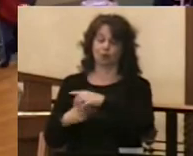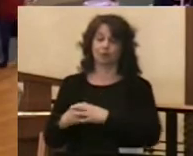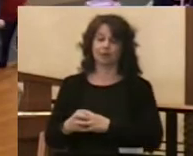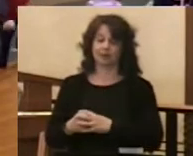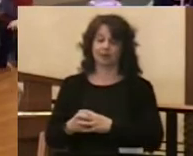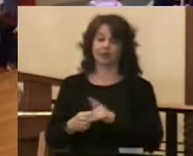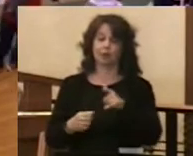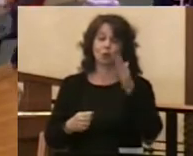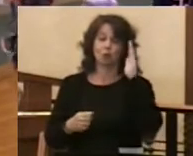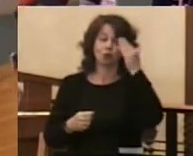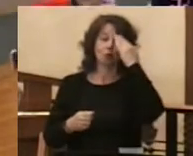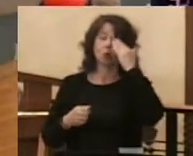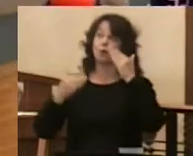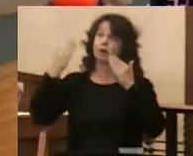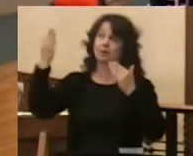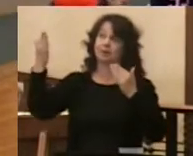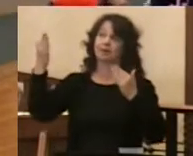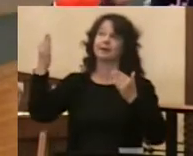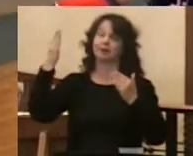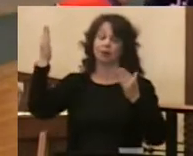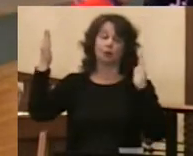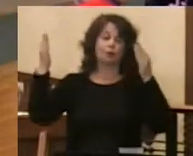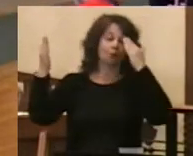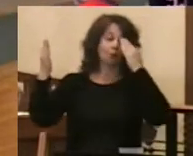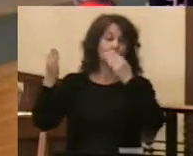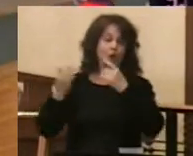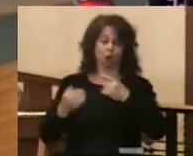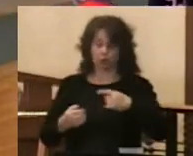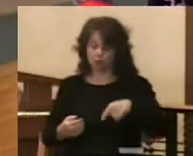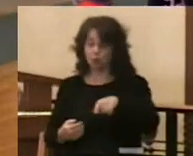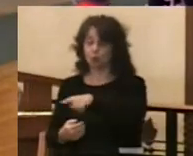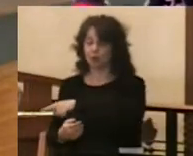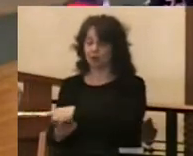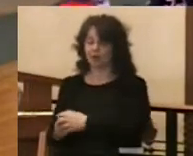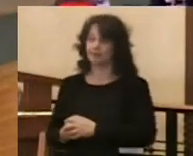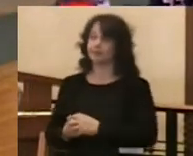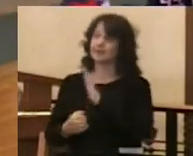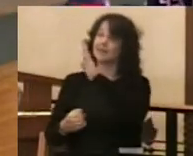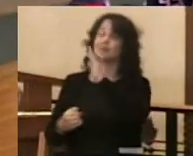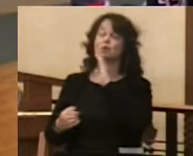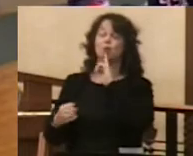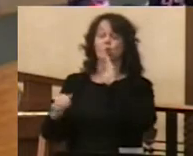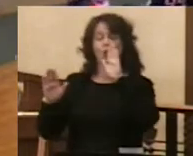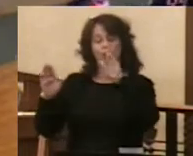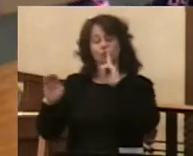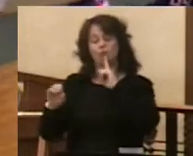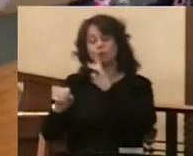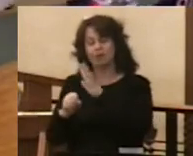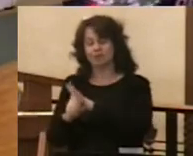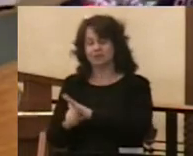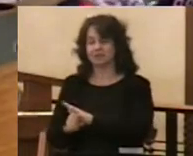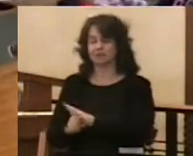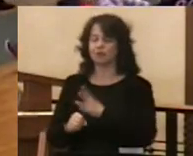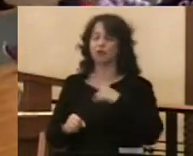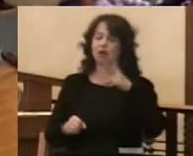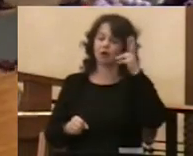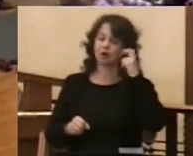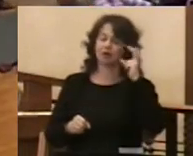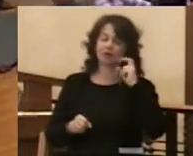know him and he will know you. This is his great promise. We heard it in Jeremiah. We heard it again from